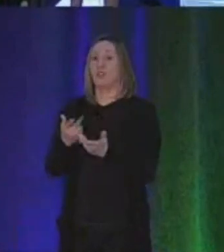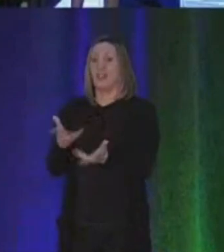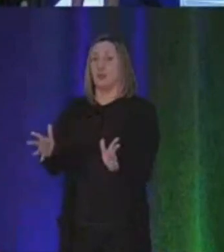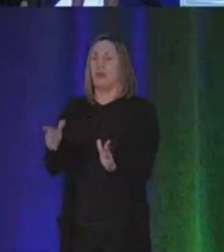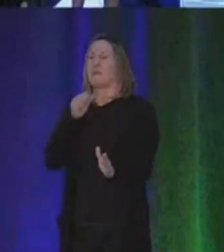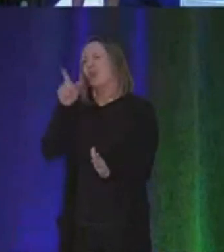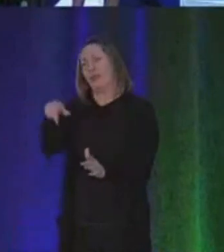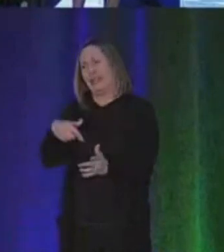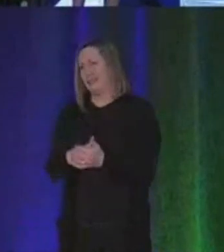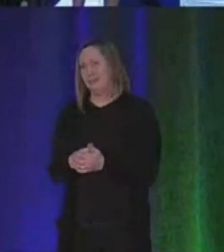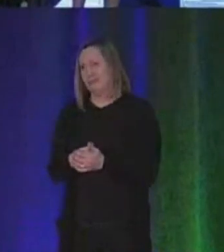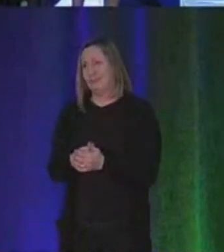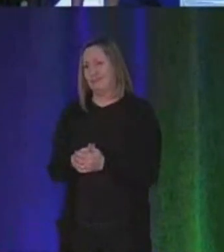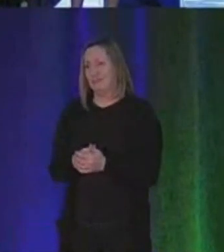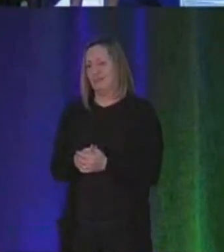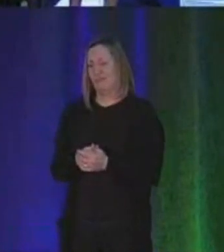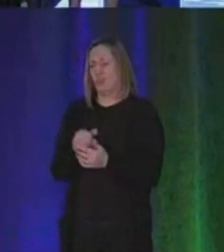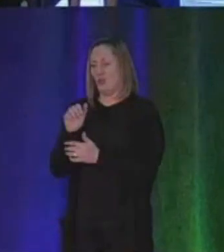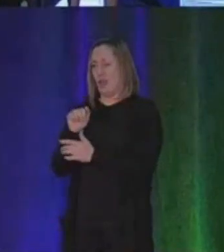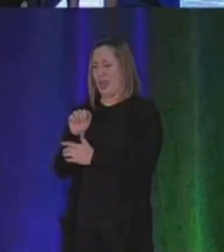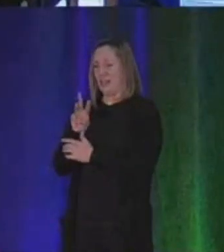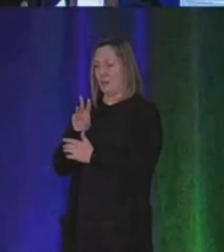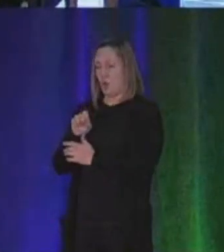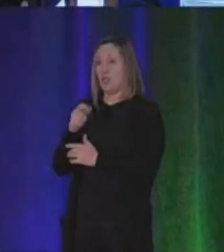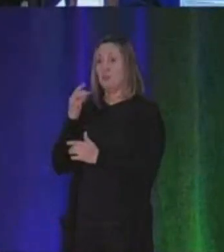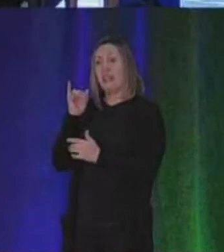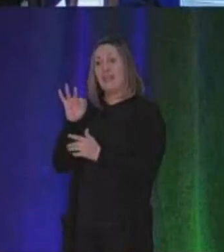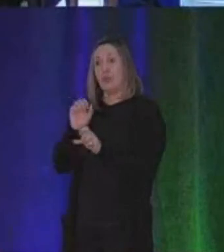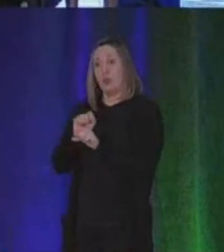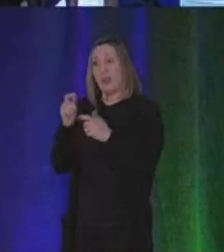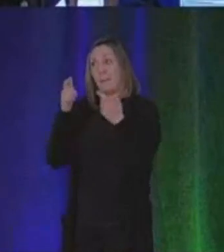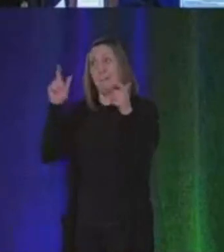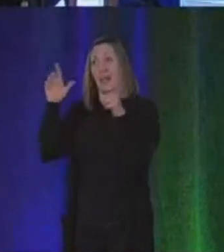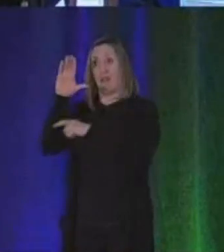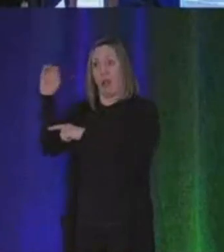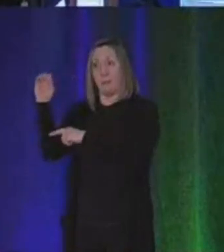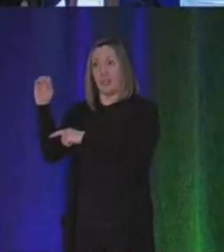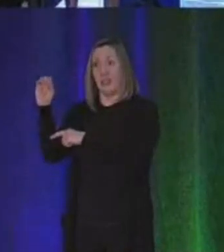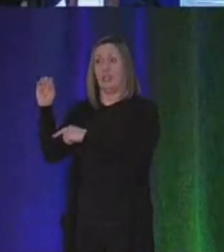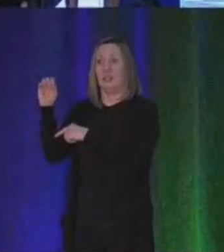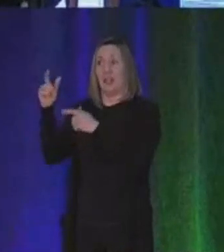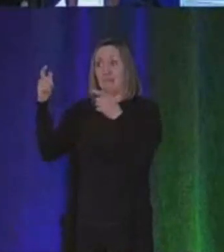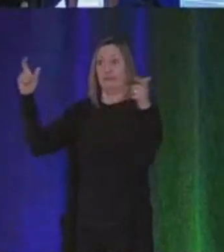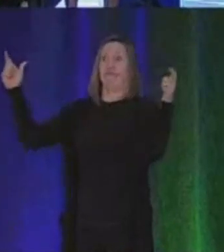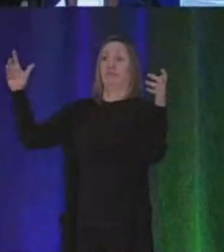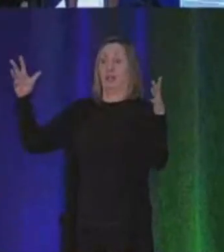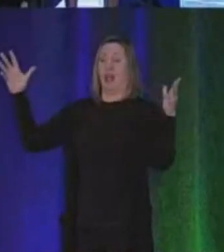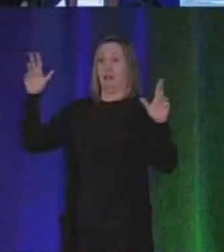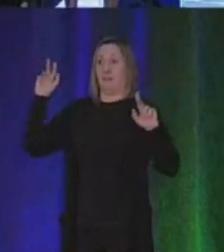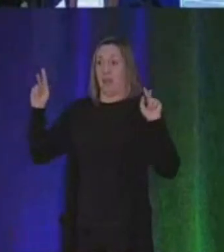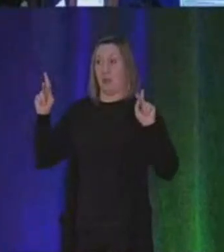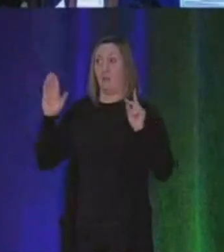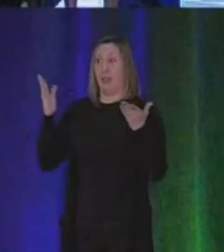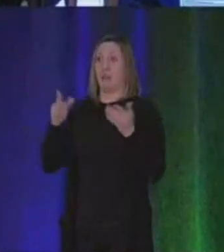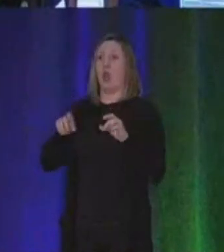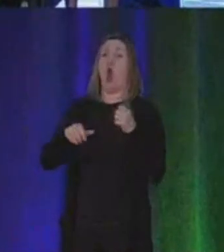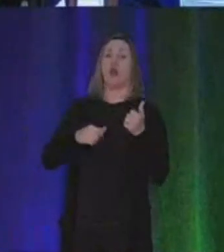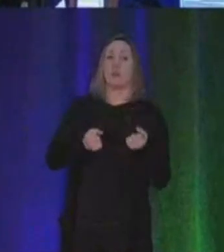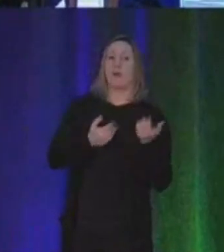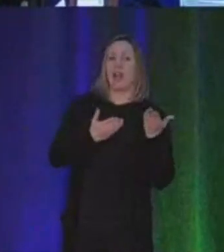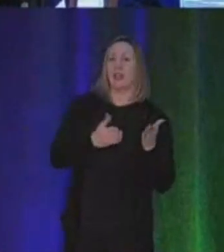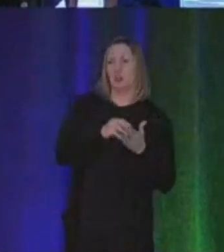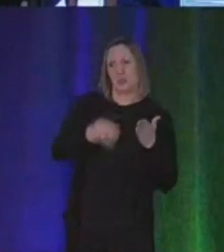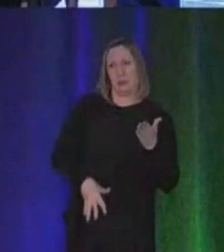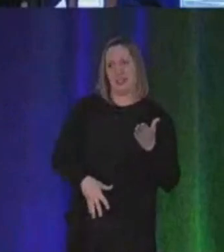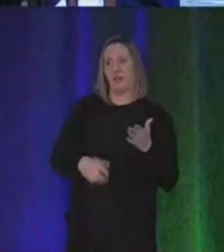don't need this to deploy to your AWS account, but if you're working at bigger companies that are at a scale where some of these other providers are too expensive, or you just need